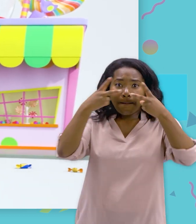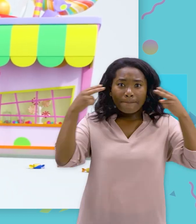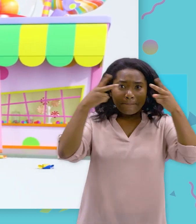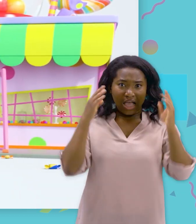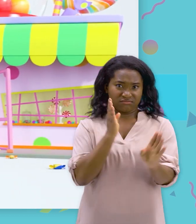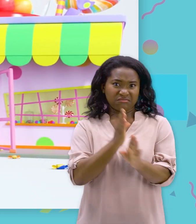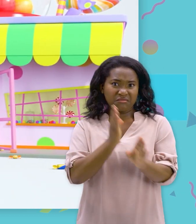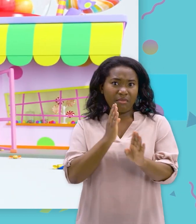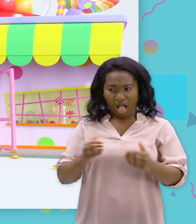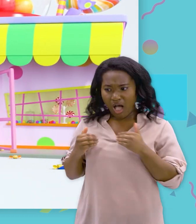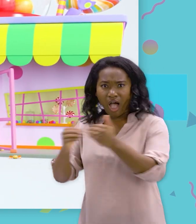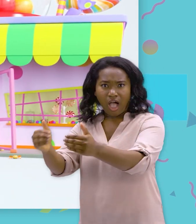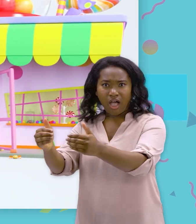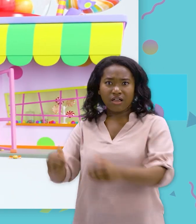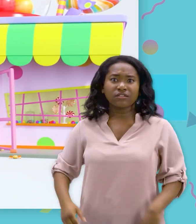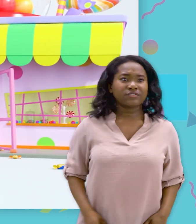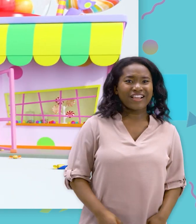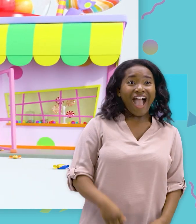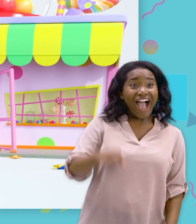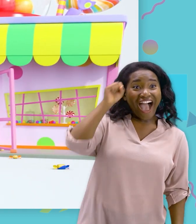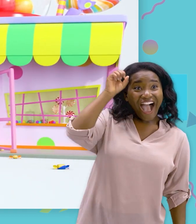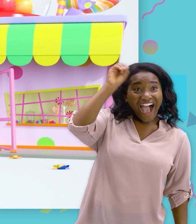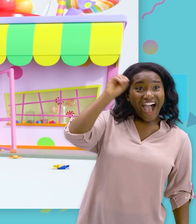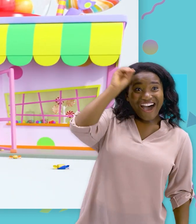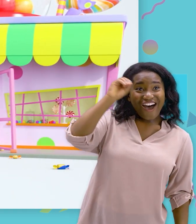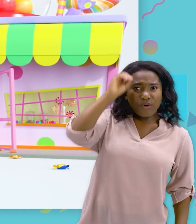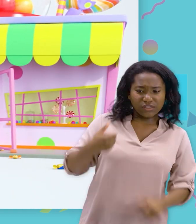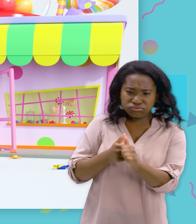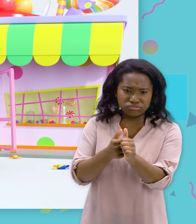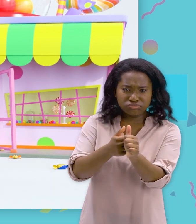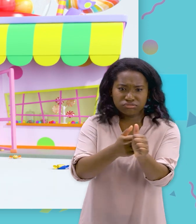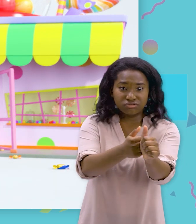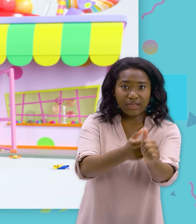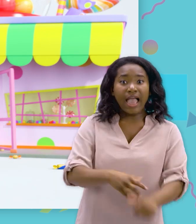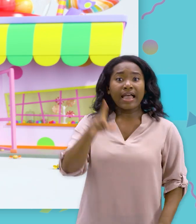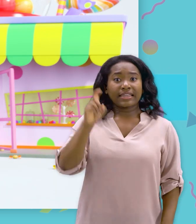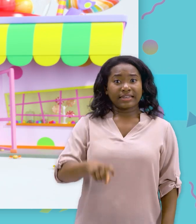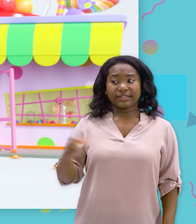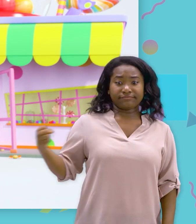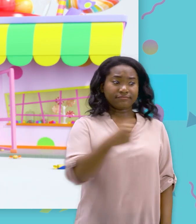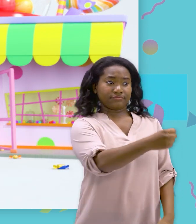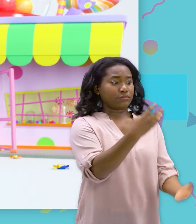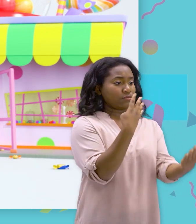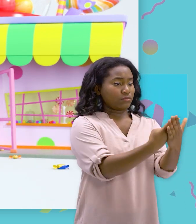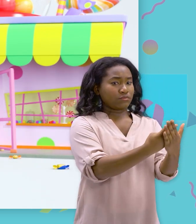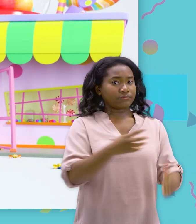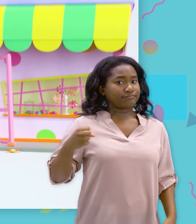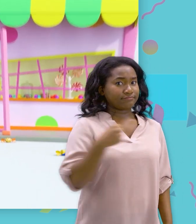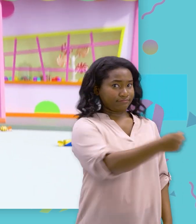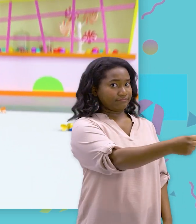It's Bandit the Bus, and he's not gonna stop. Go, go, Otis, follow the trail. You gotta put him in